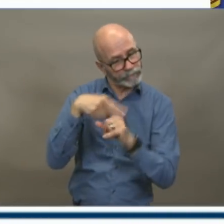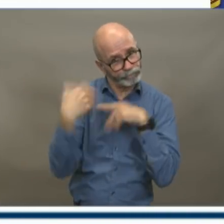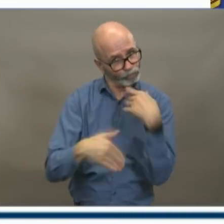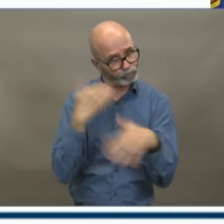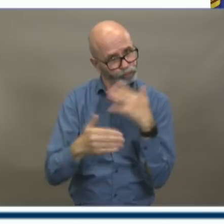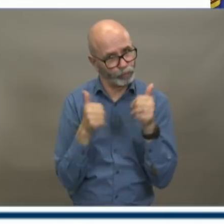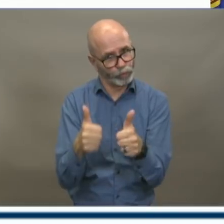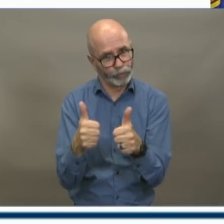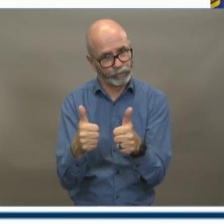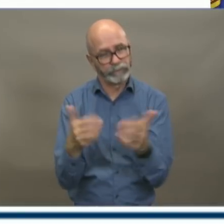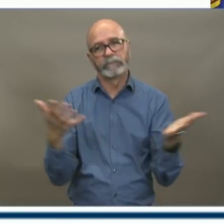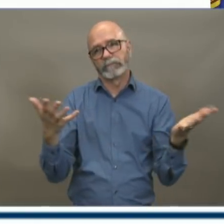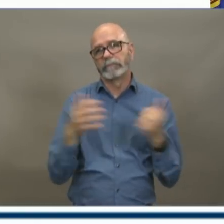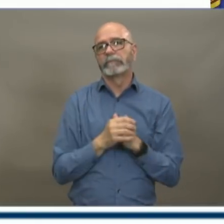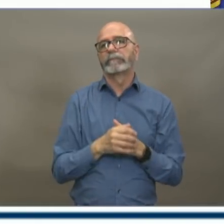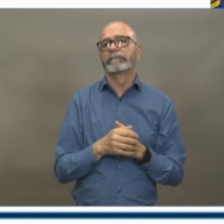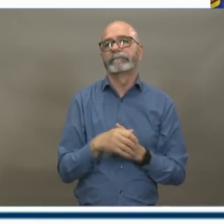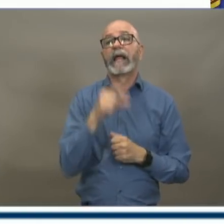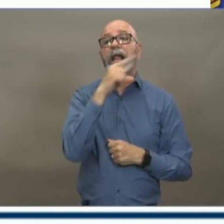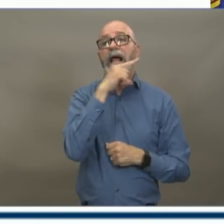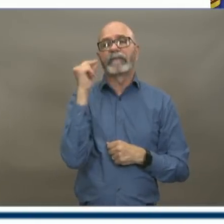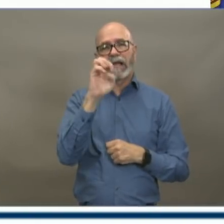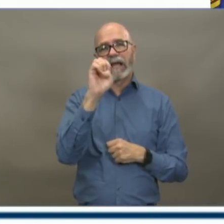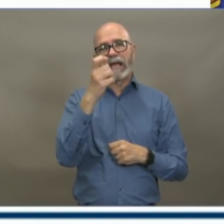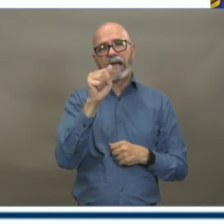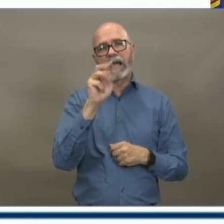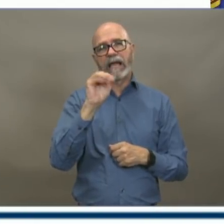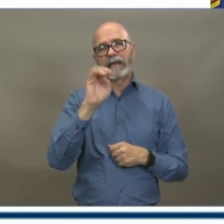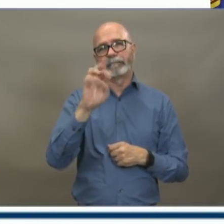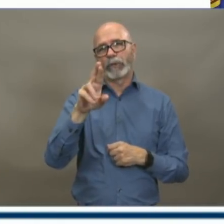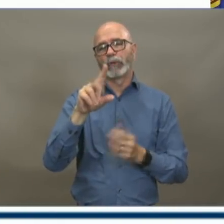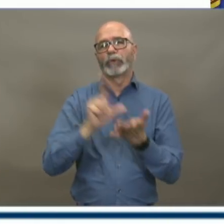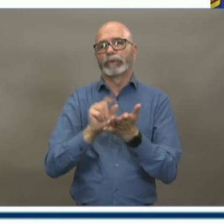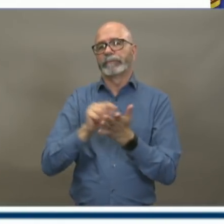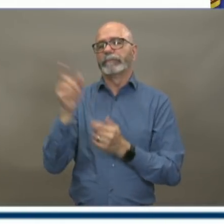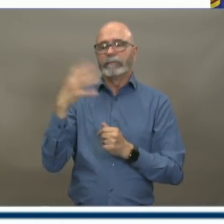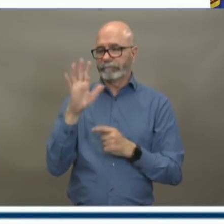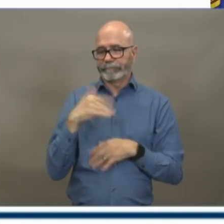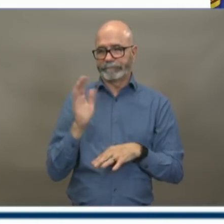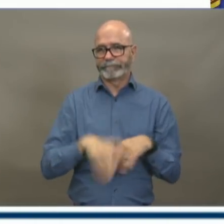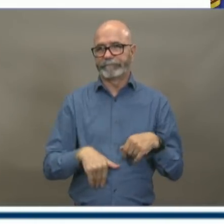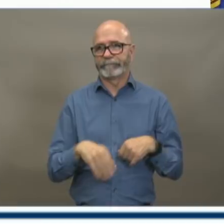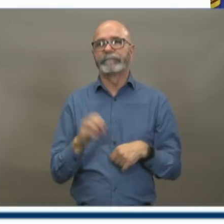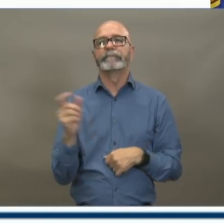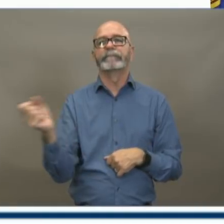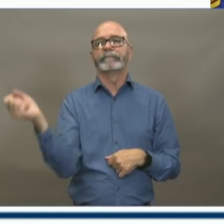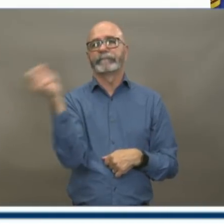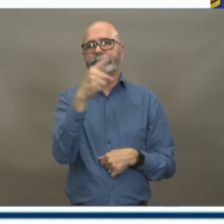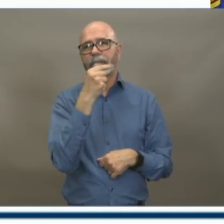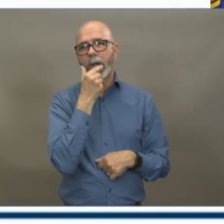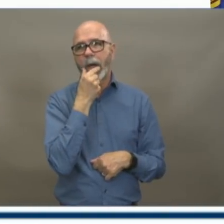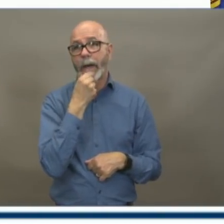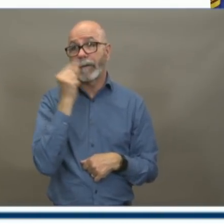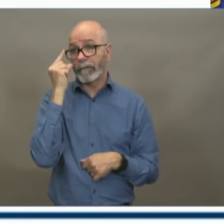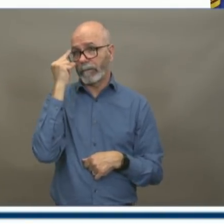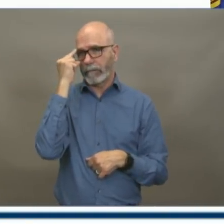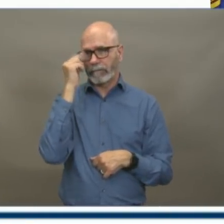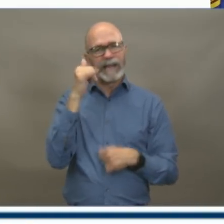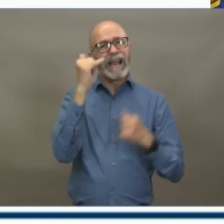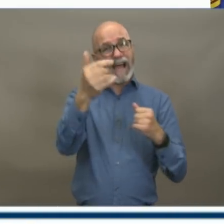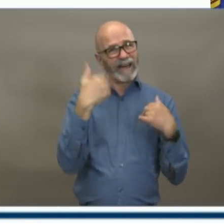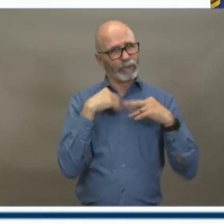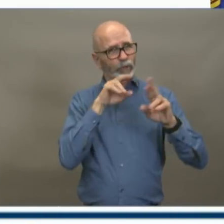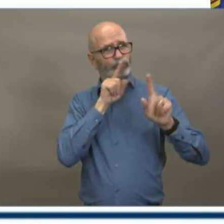Premier. Today, the Canadian Centre for Policy Alternatives issued a report reviewing